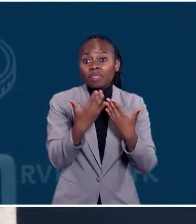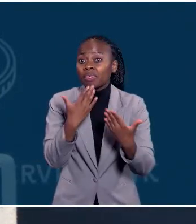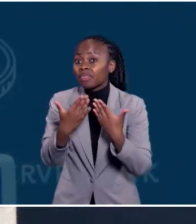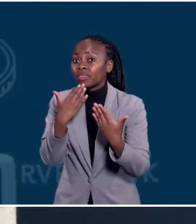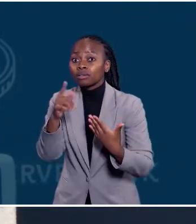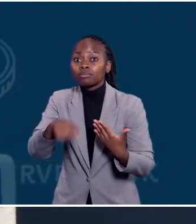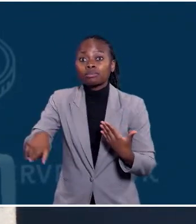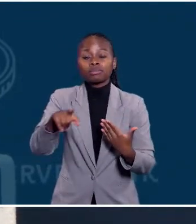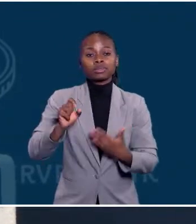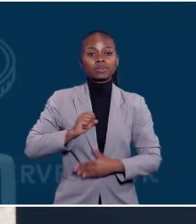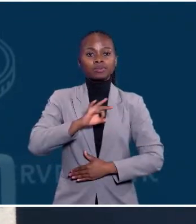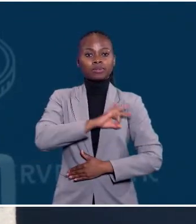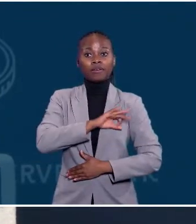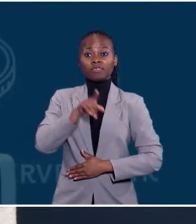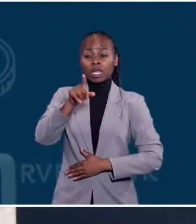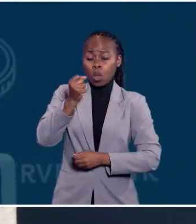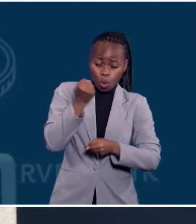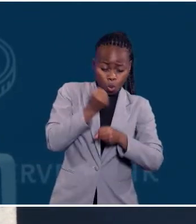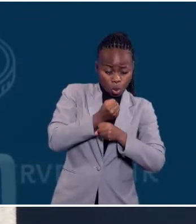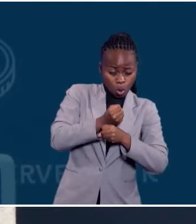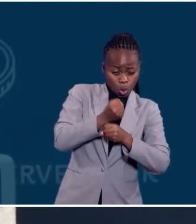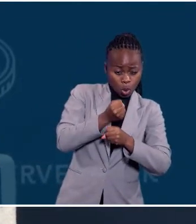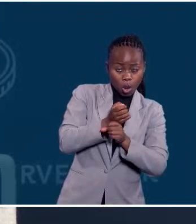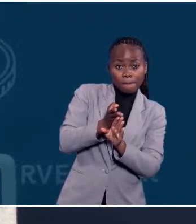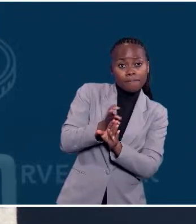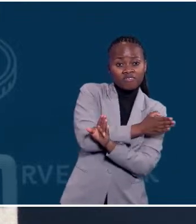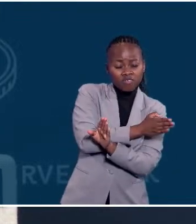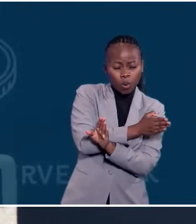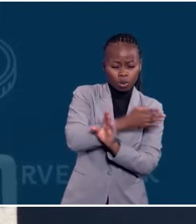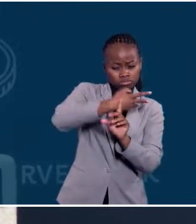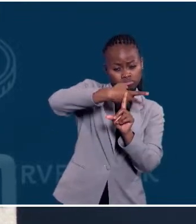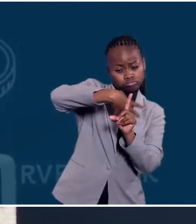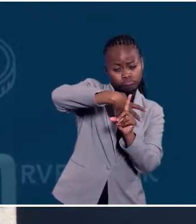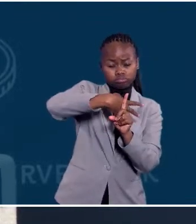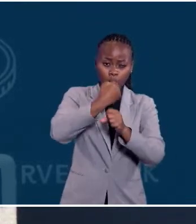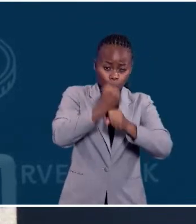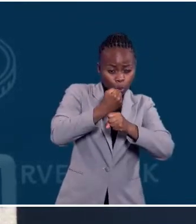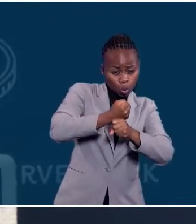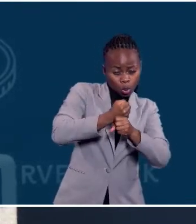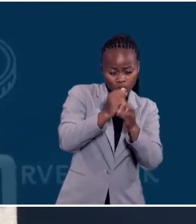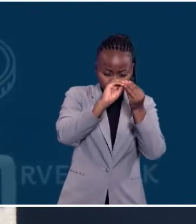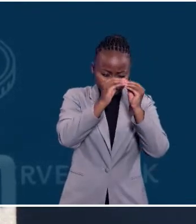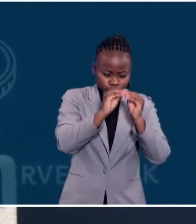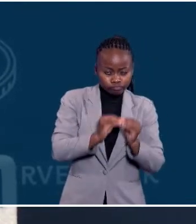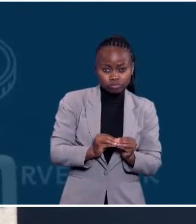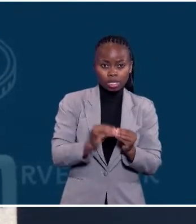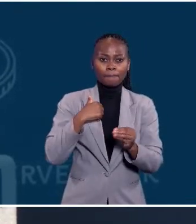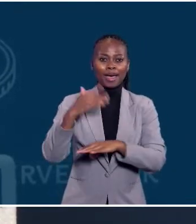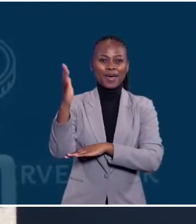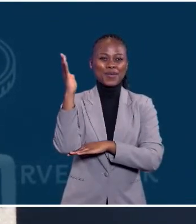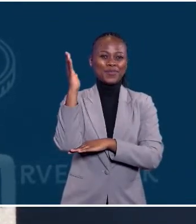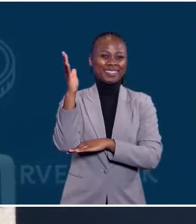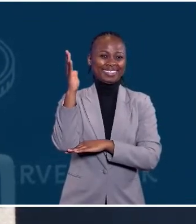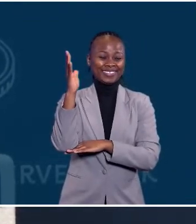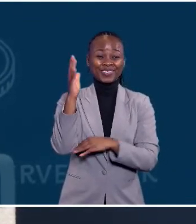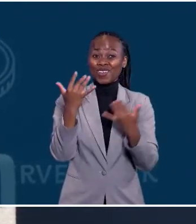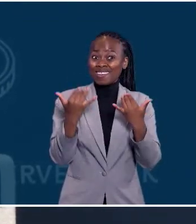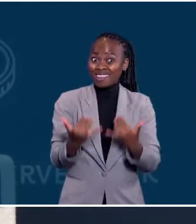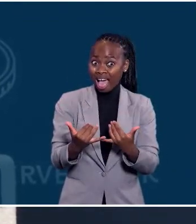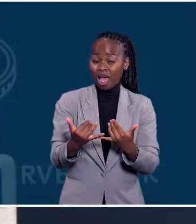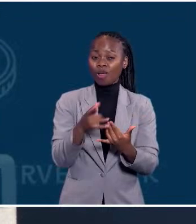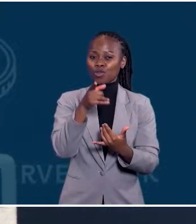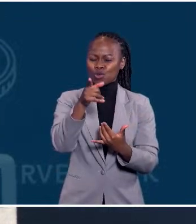hard on this document and the presentation. And because they work so hard on it, I very much encourage you to actually read